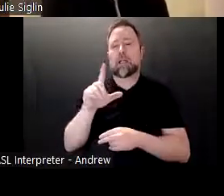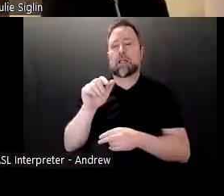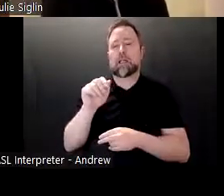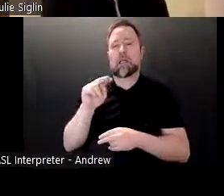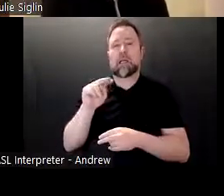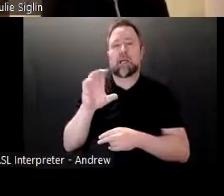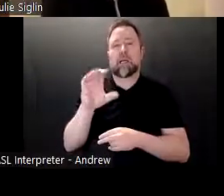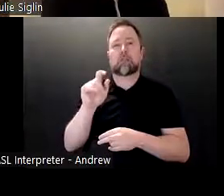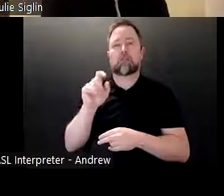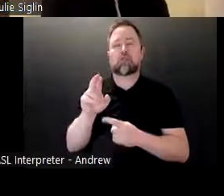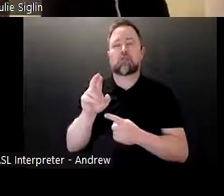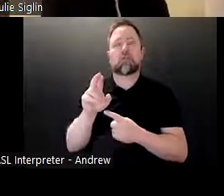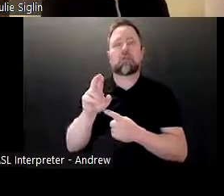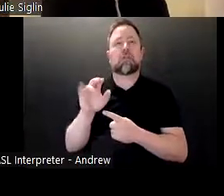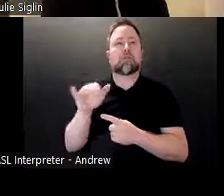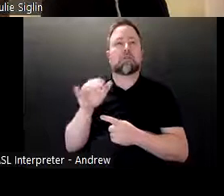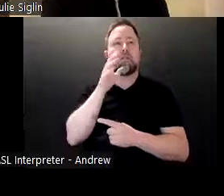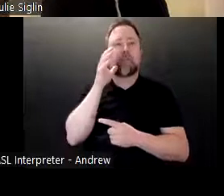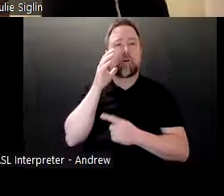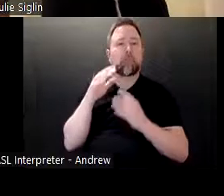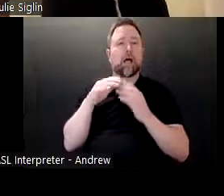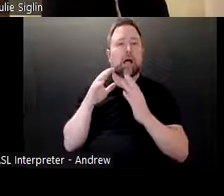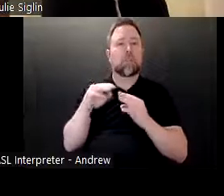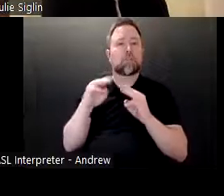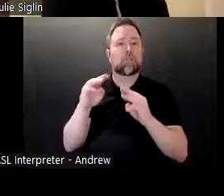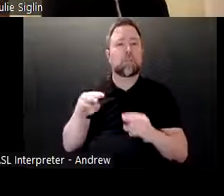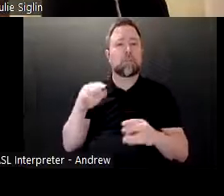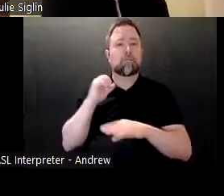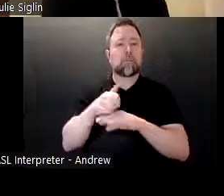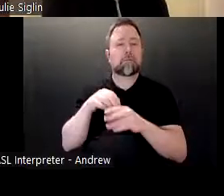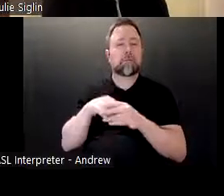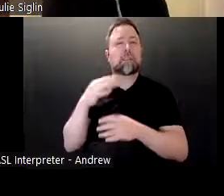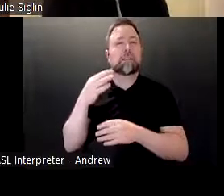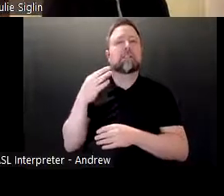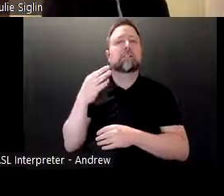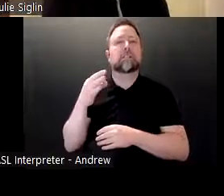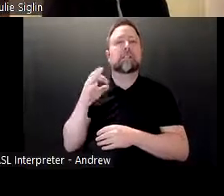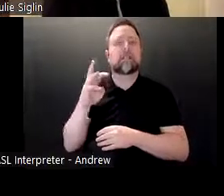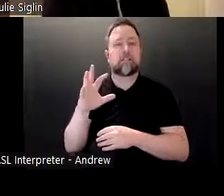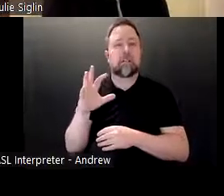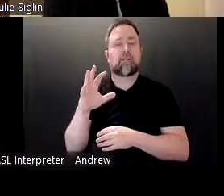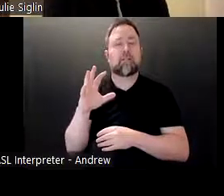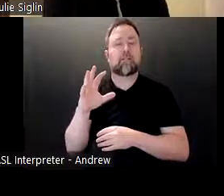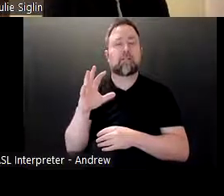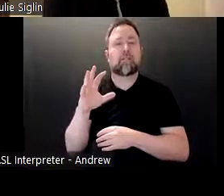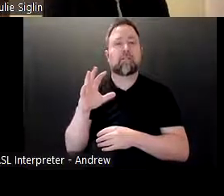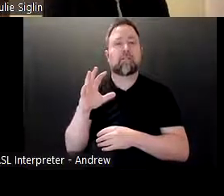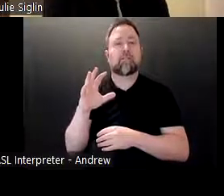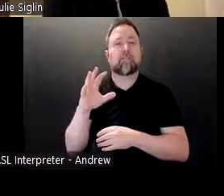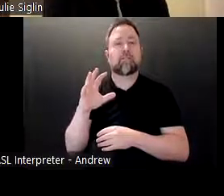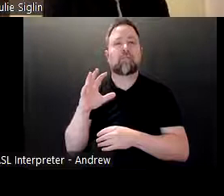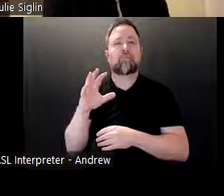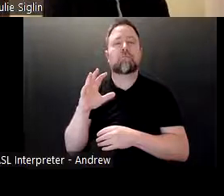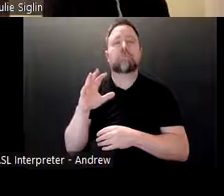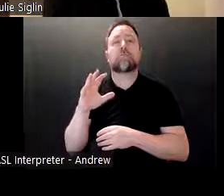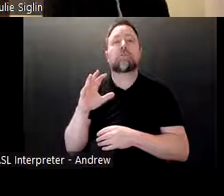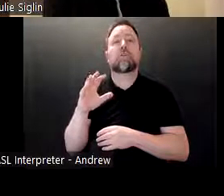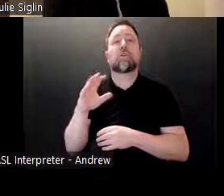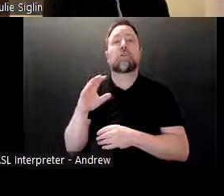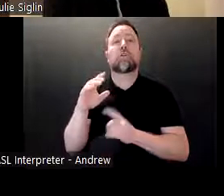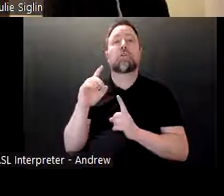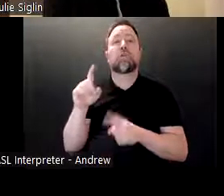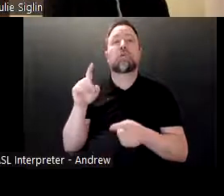Farm and House Museum, opened actually in 1955, or journey into the center of Lancaster town to visit